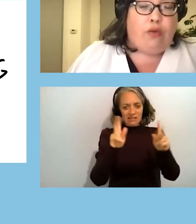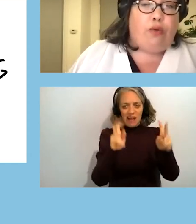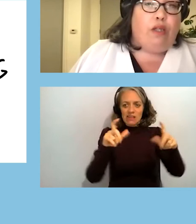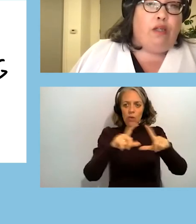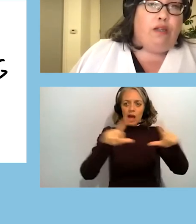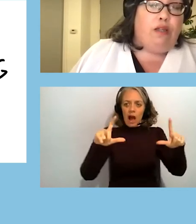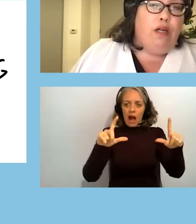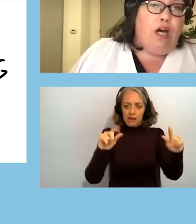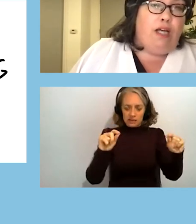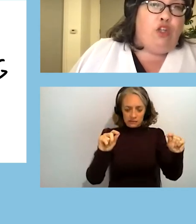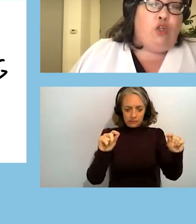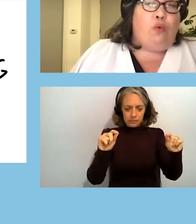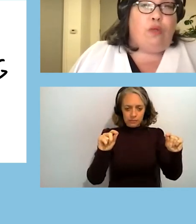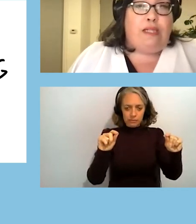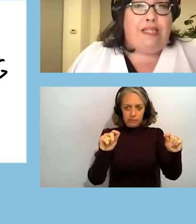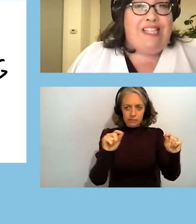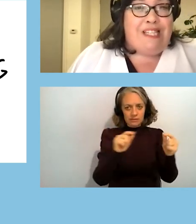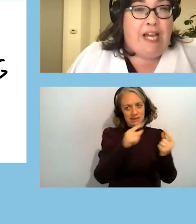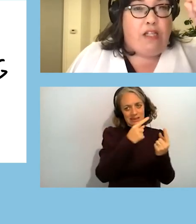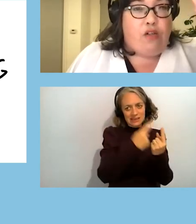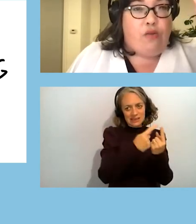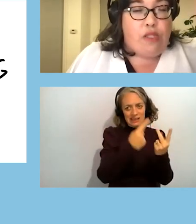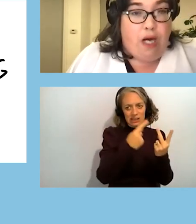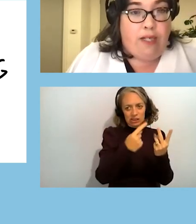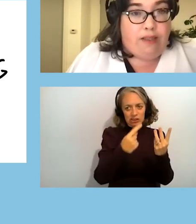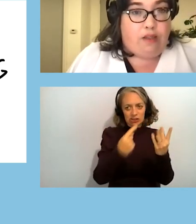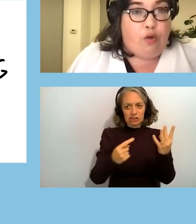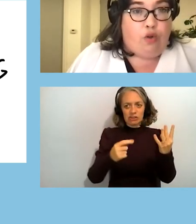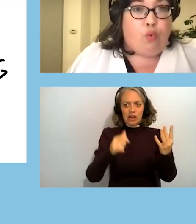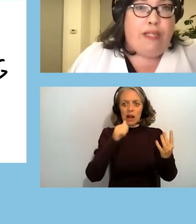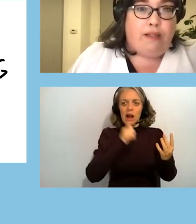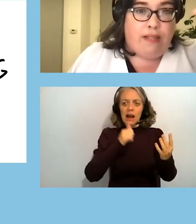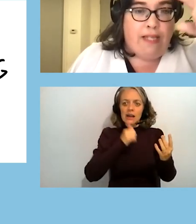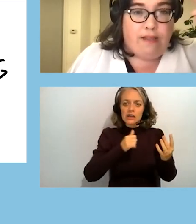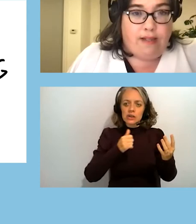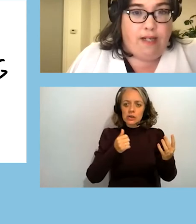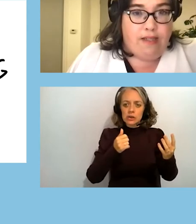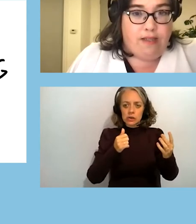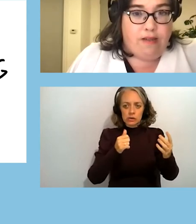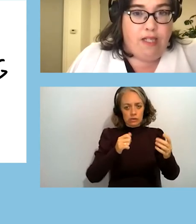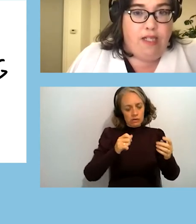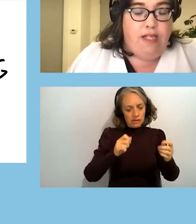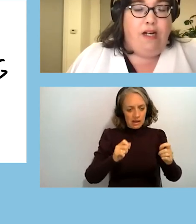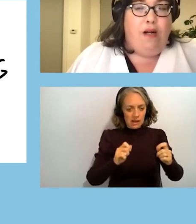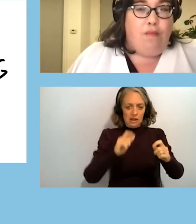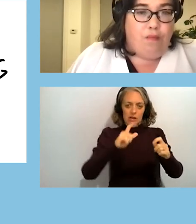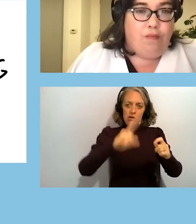the title cards are new, the indexical sign, so the greater than sign.